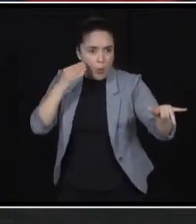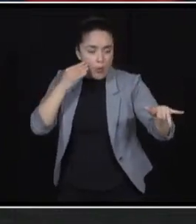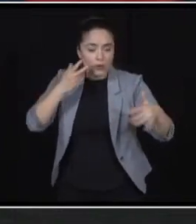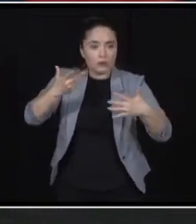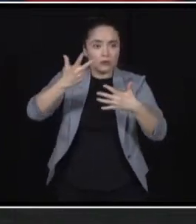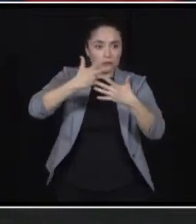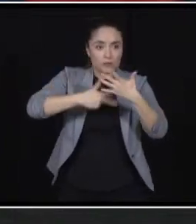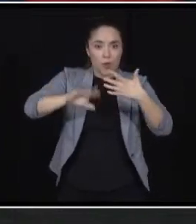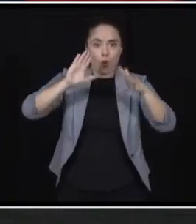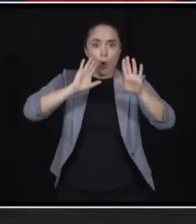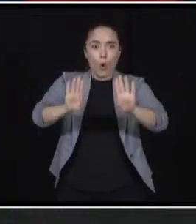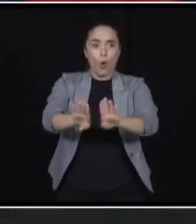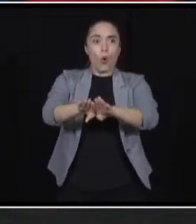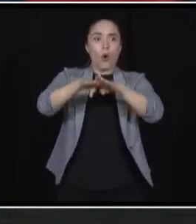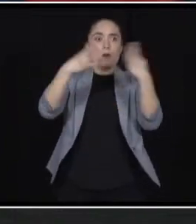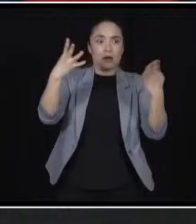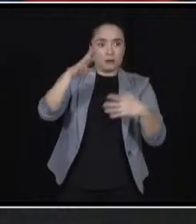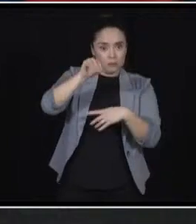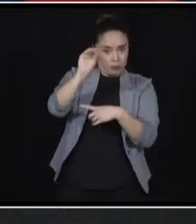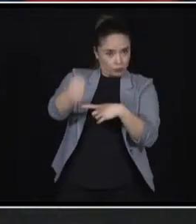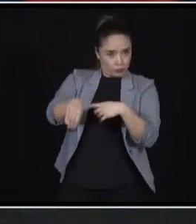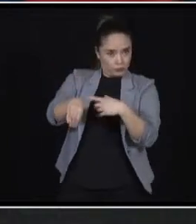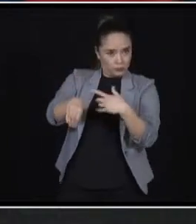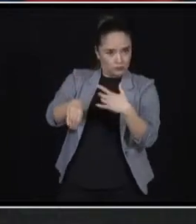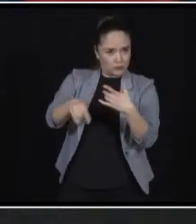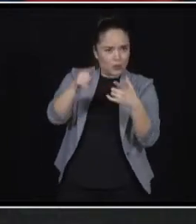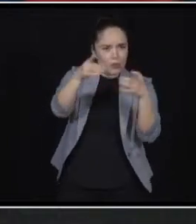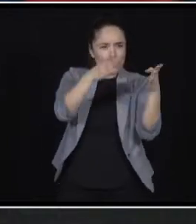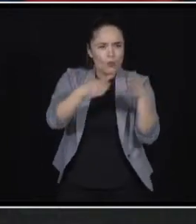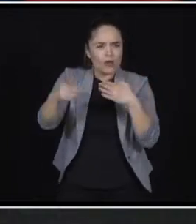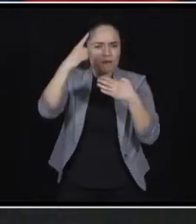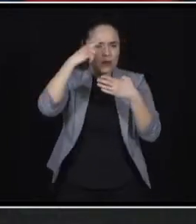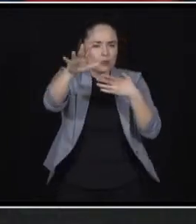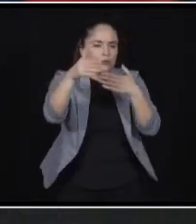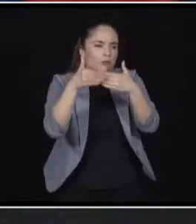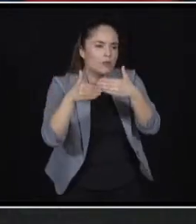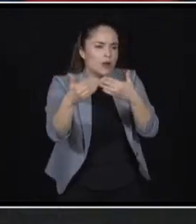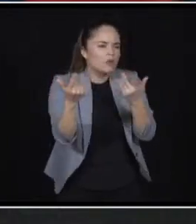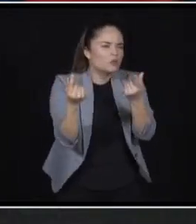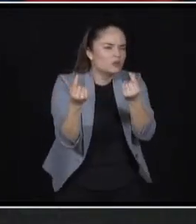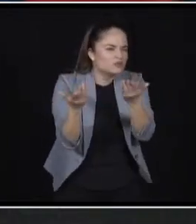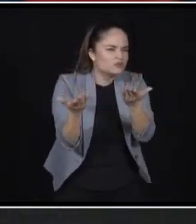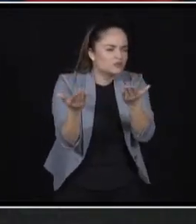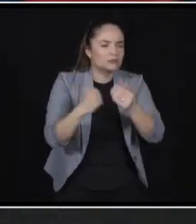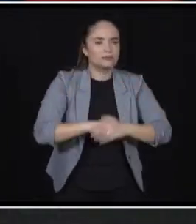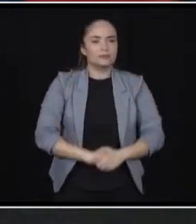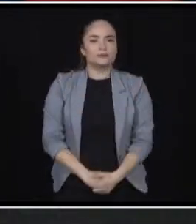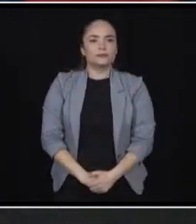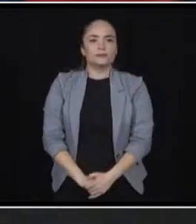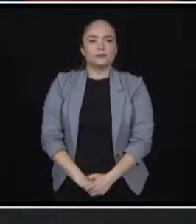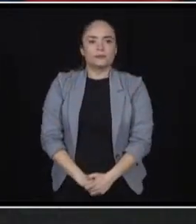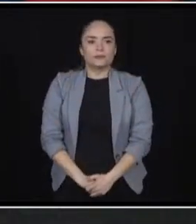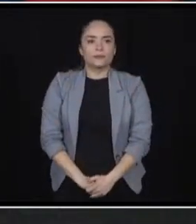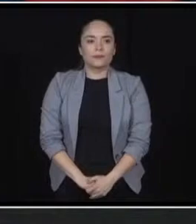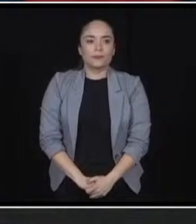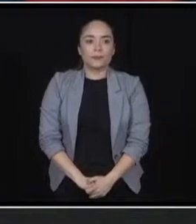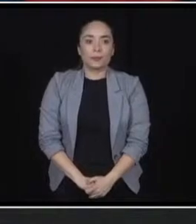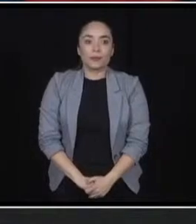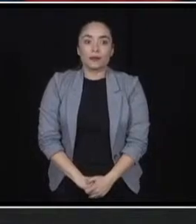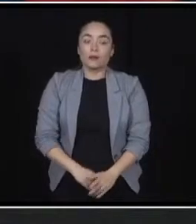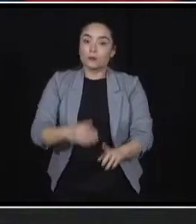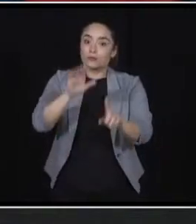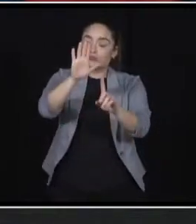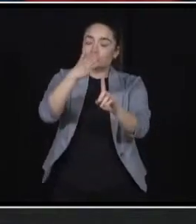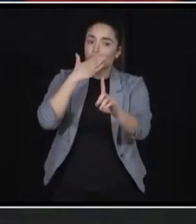and what sort of safeguards are being planned and prepared for that? Yeah, good question. But by no means would 40% be